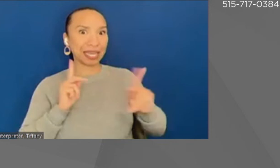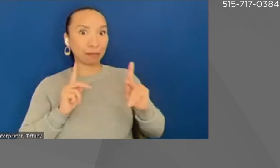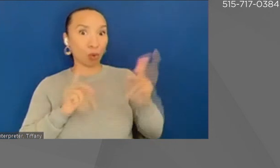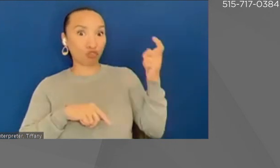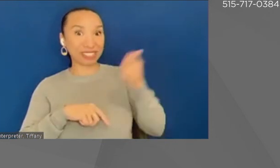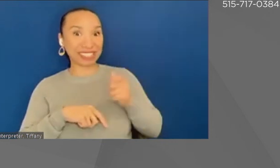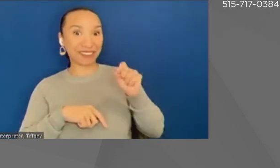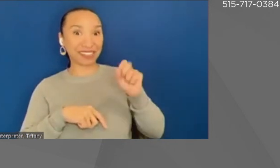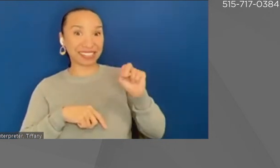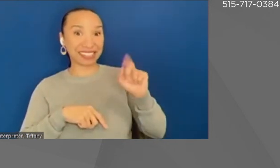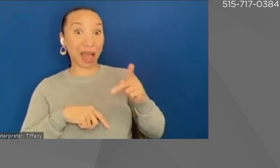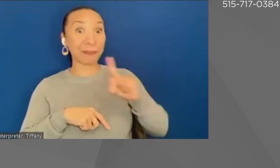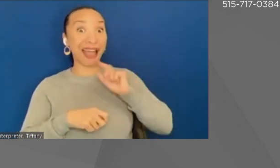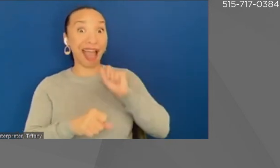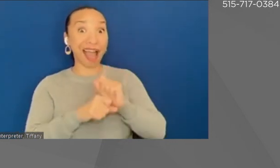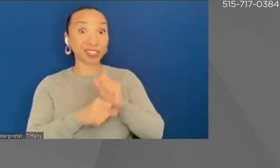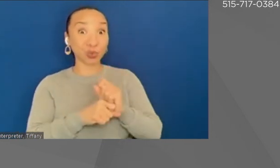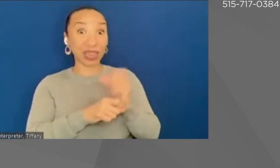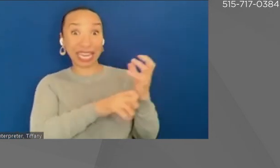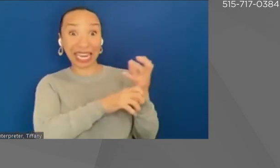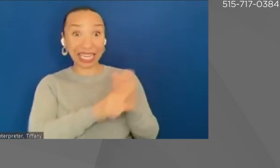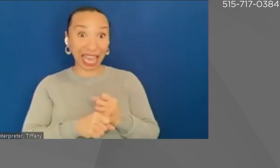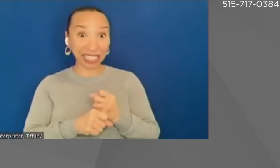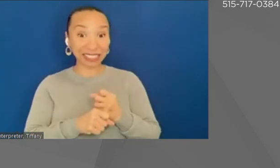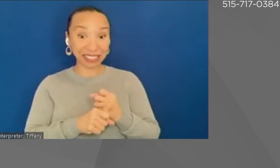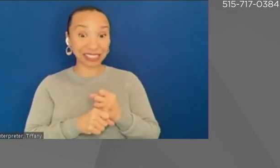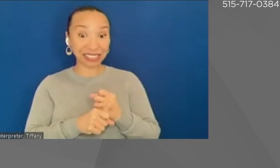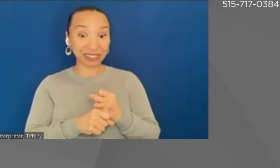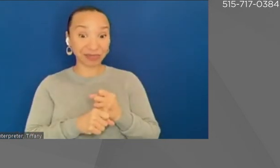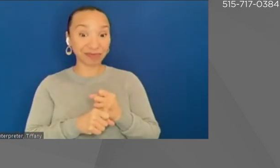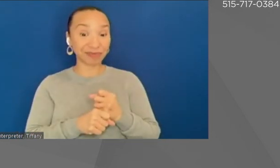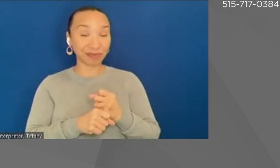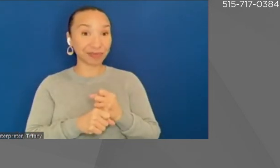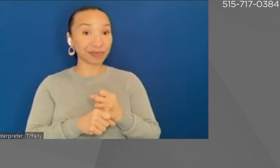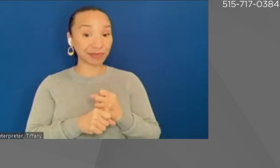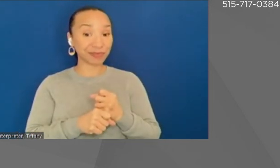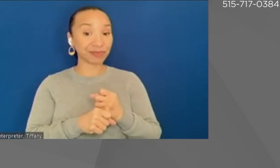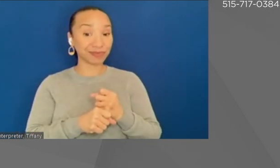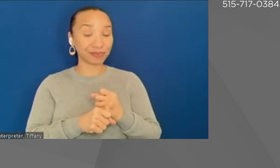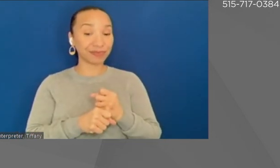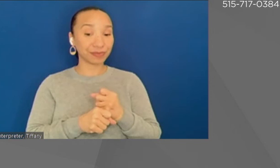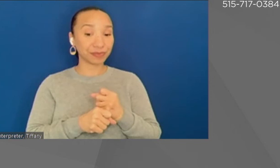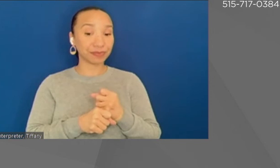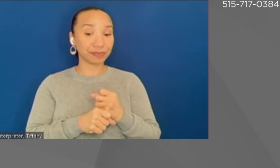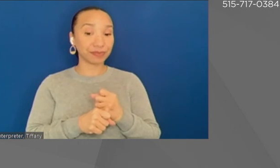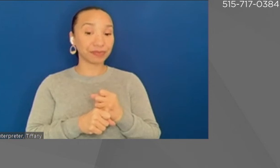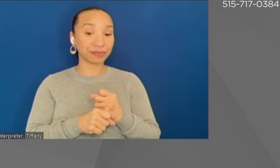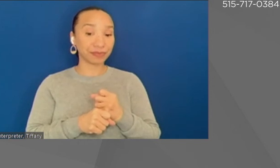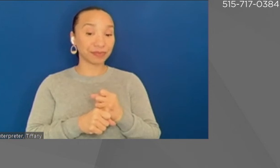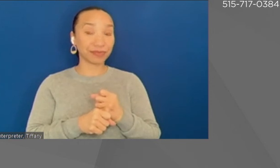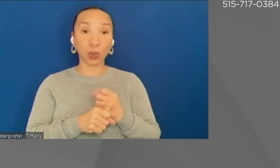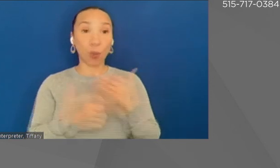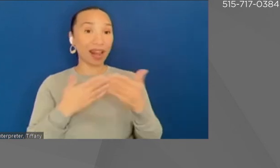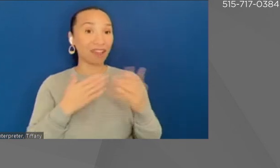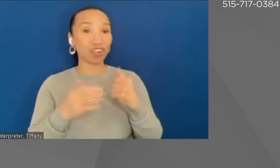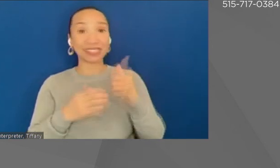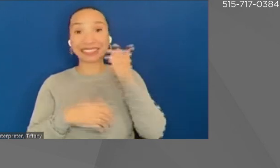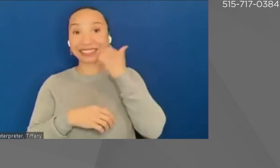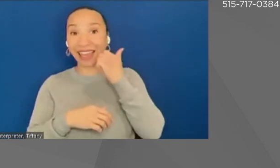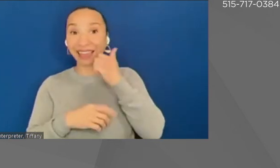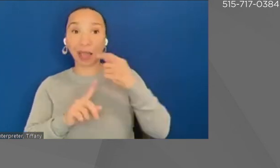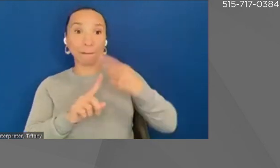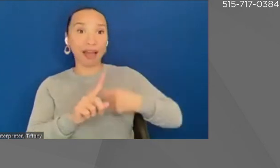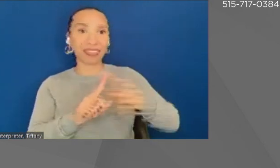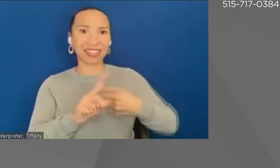or the market basket that their actual daily or monthly cost is based off hasn't been